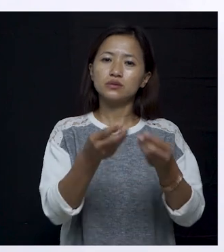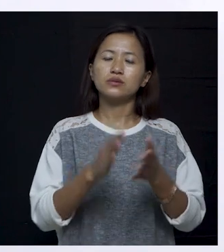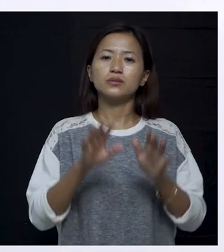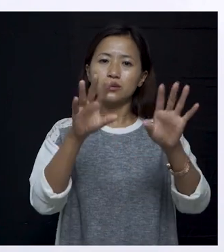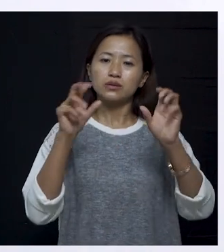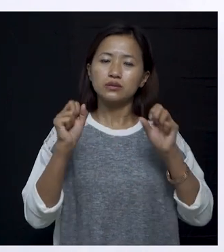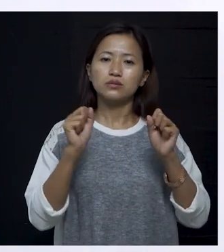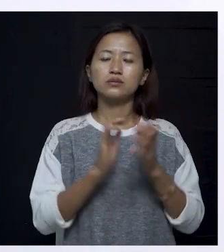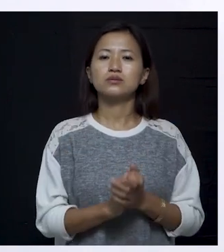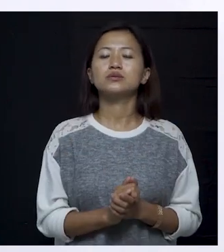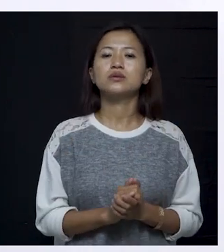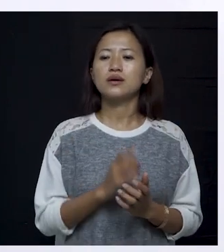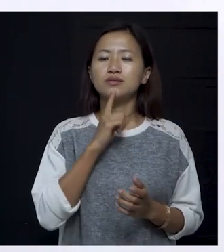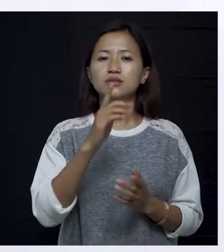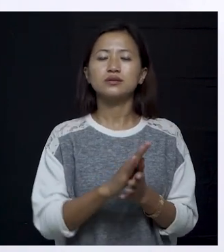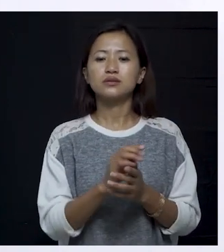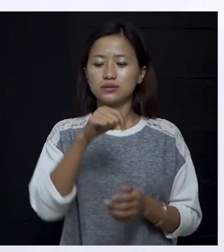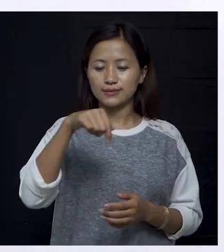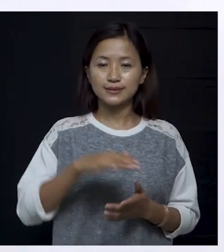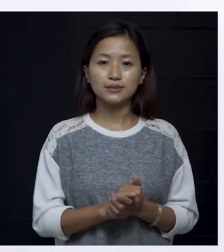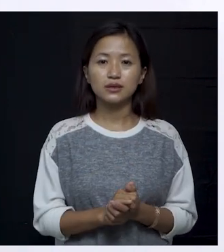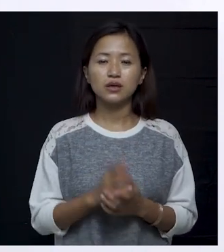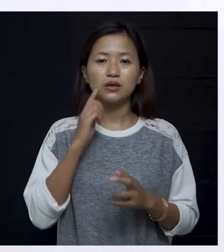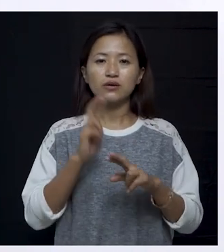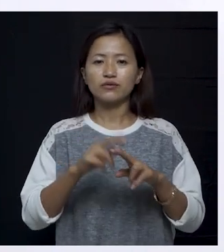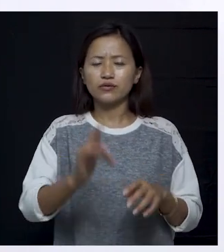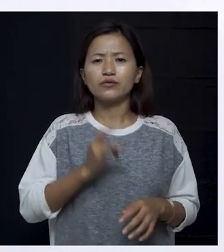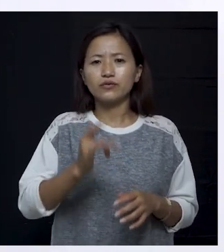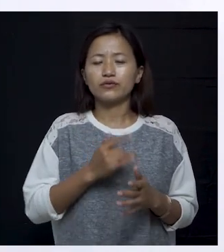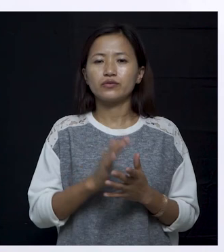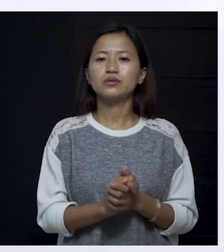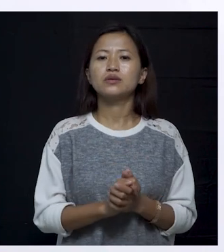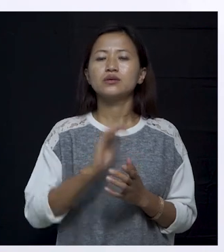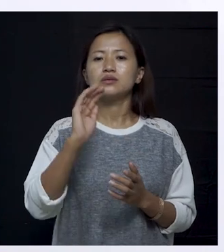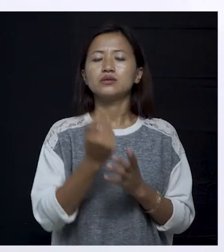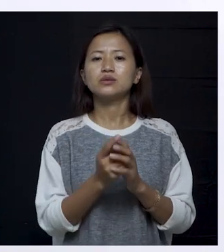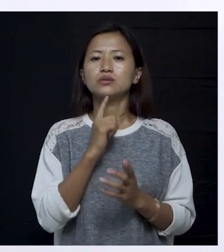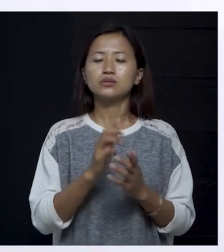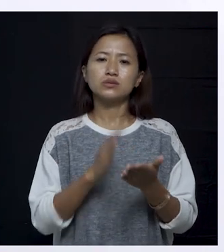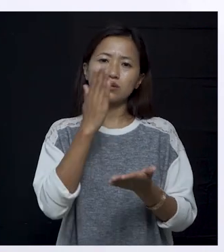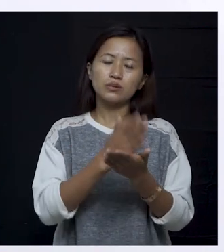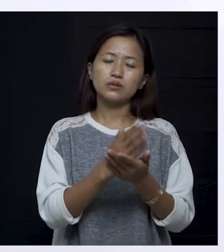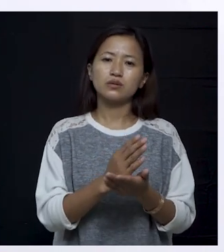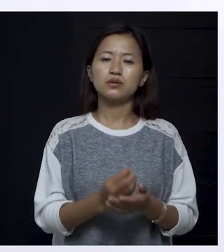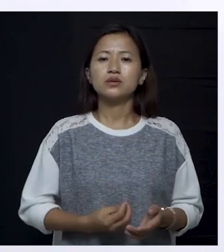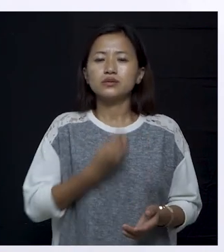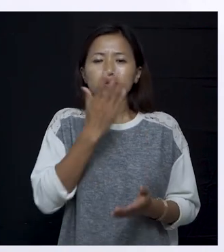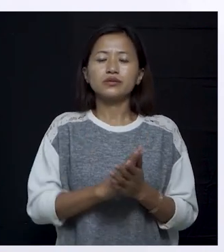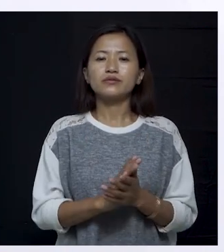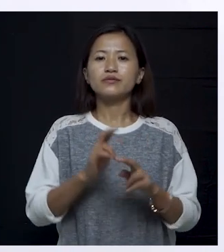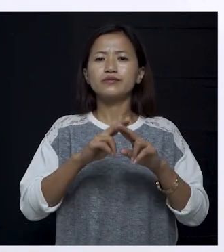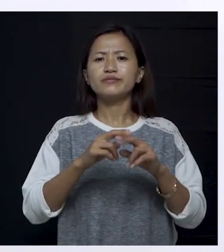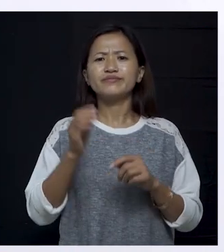Constitution. And as I've said before, for this, if we feel that someone is stopping us from enjoying our